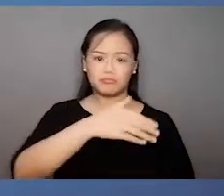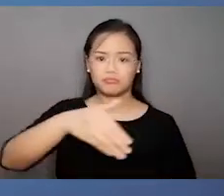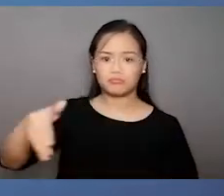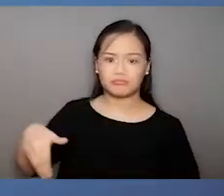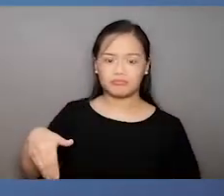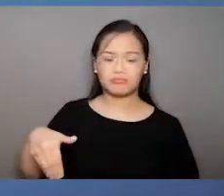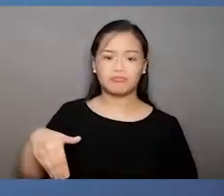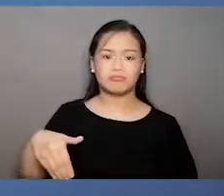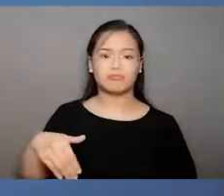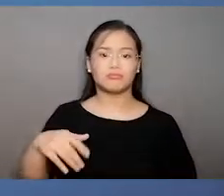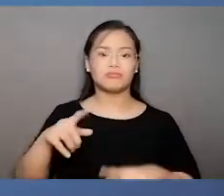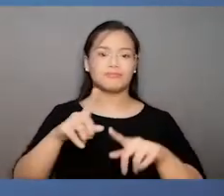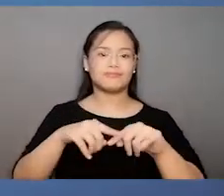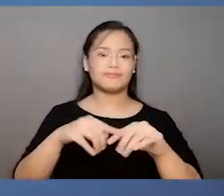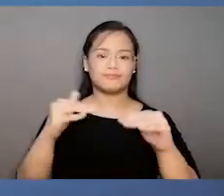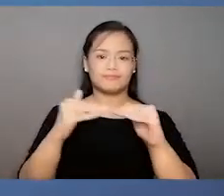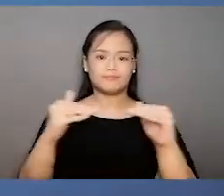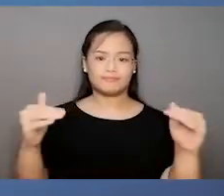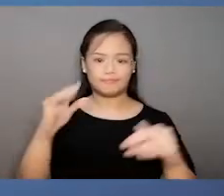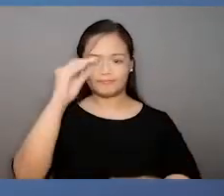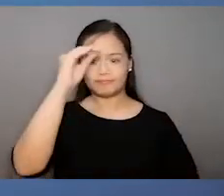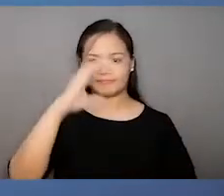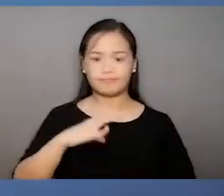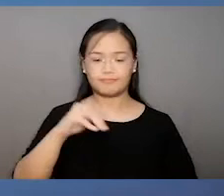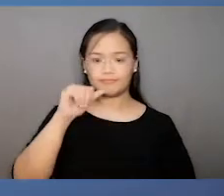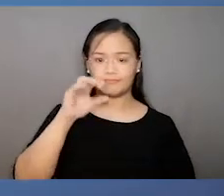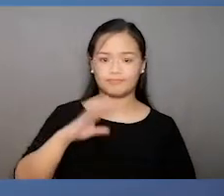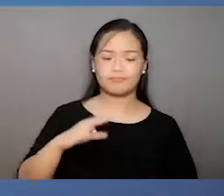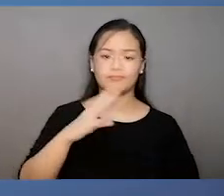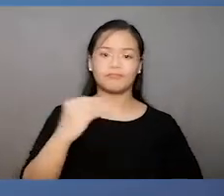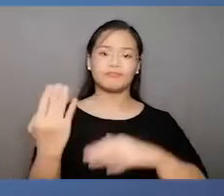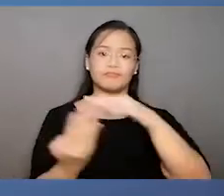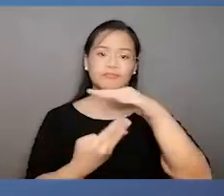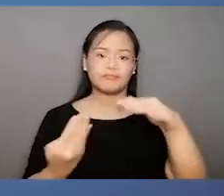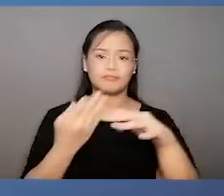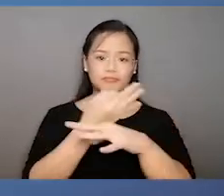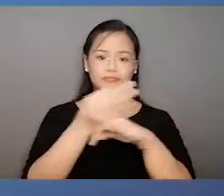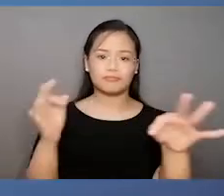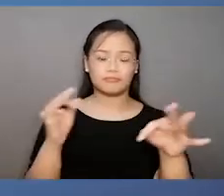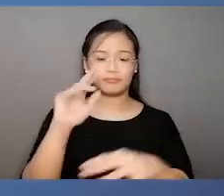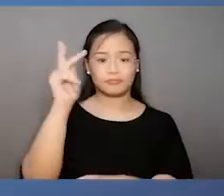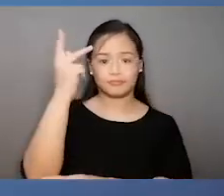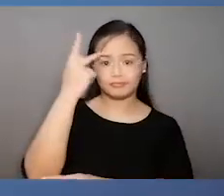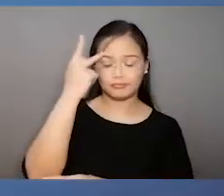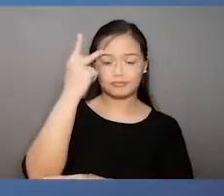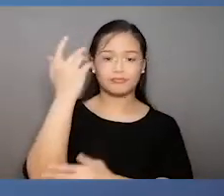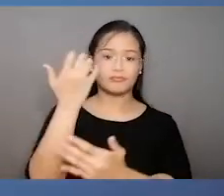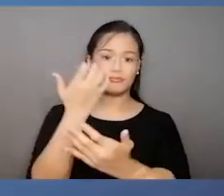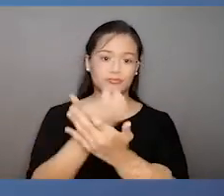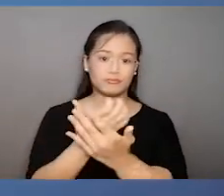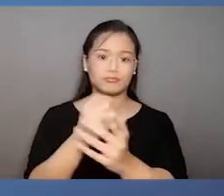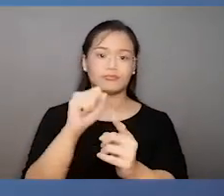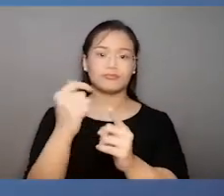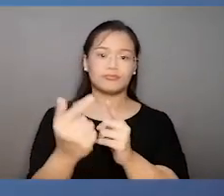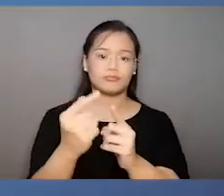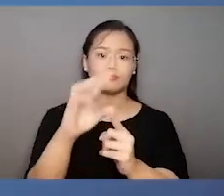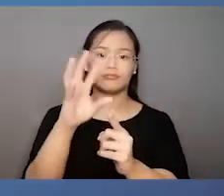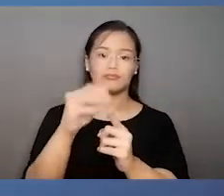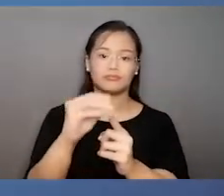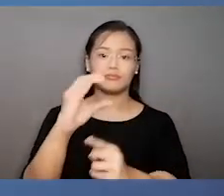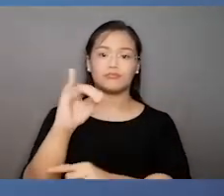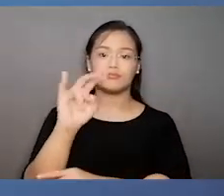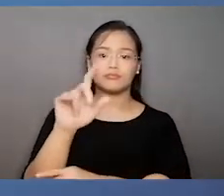of human rights and fundamental freedoms in the political, economic, social, cultural, civil, or any